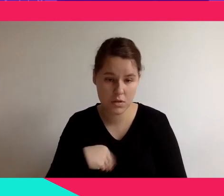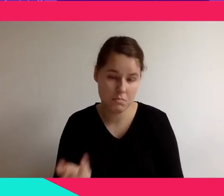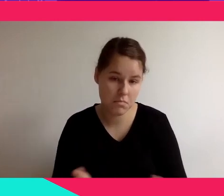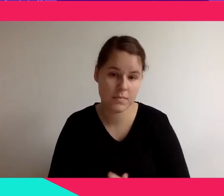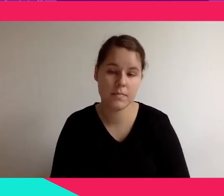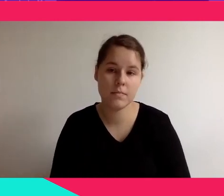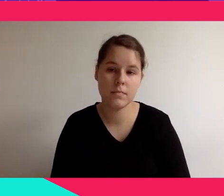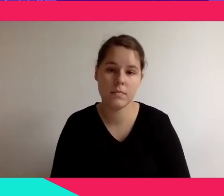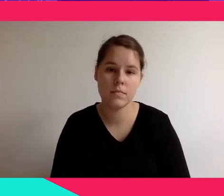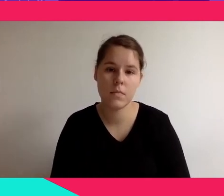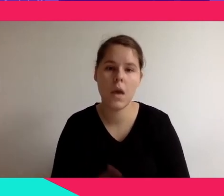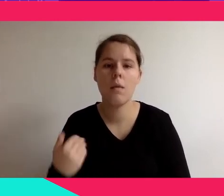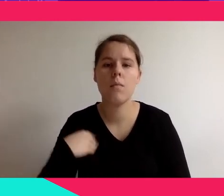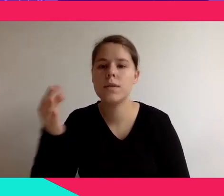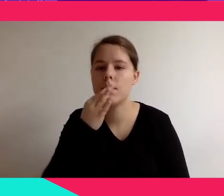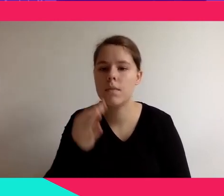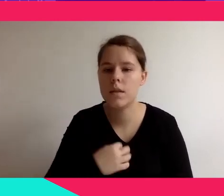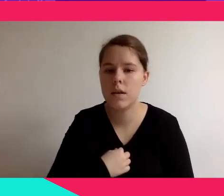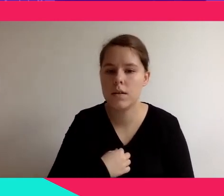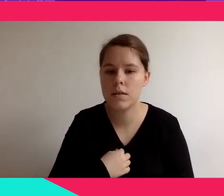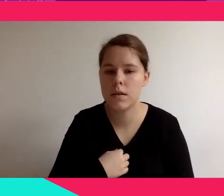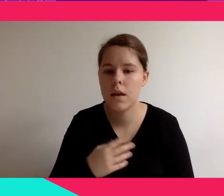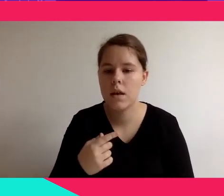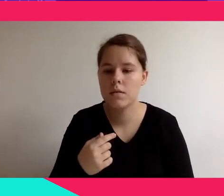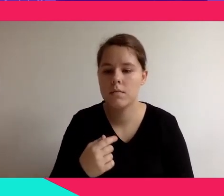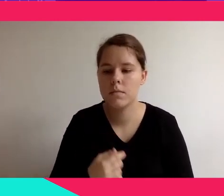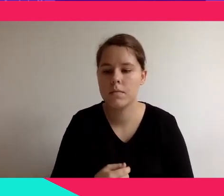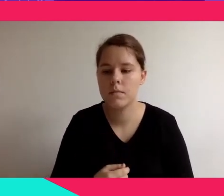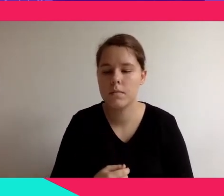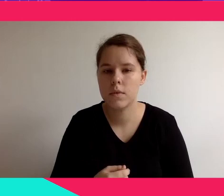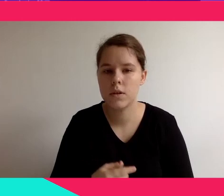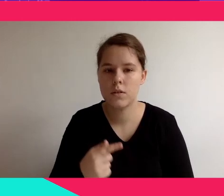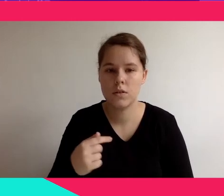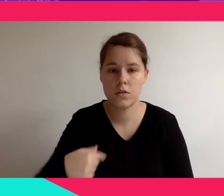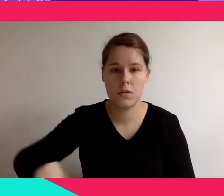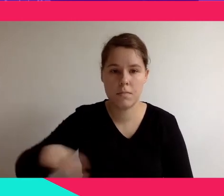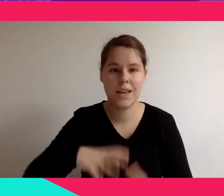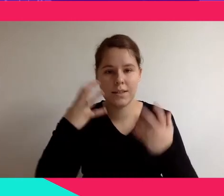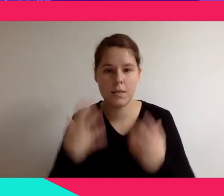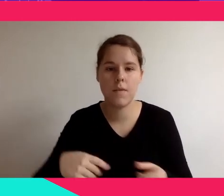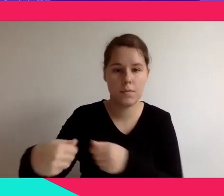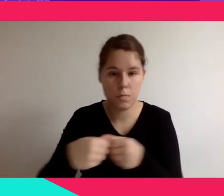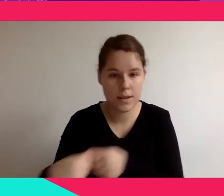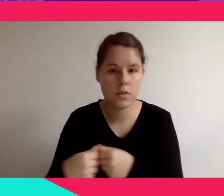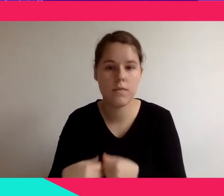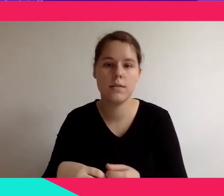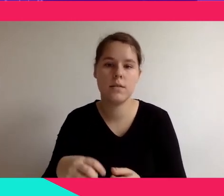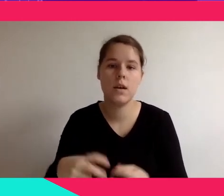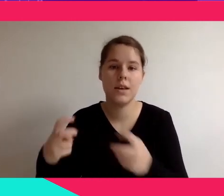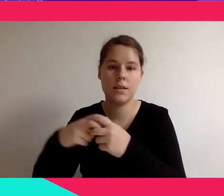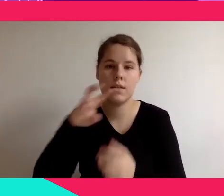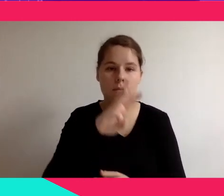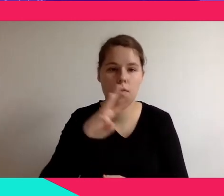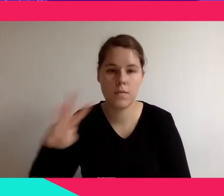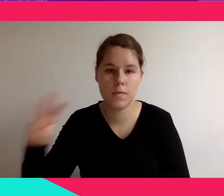with them, because they have a lot of jewelry designers in their community. We, of course, accepted. This was a